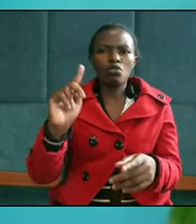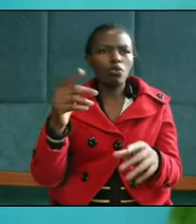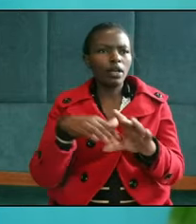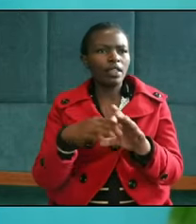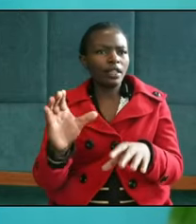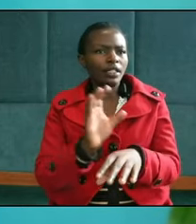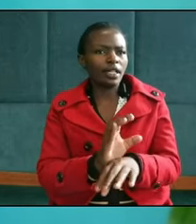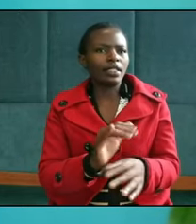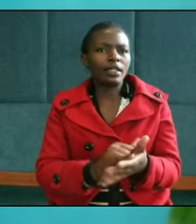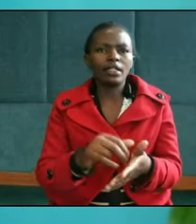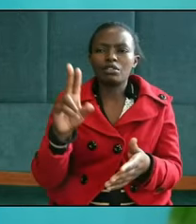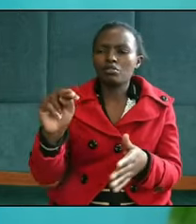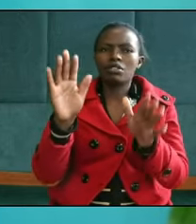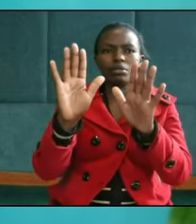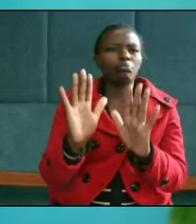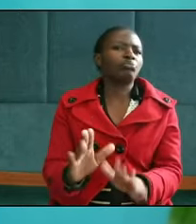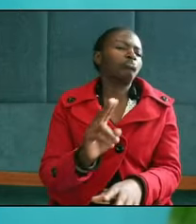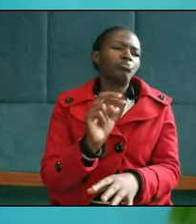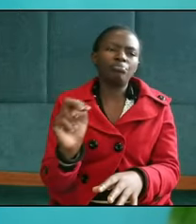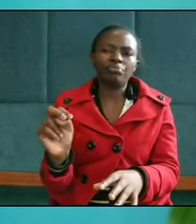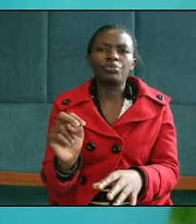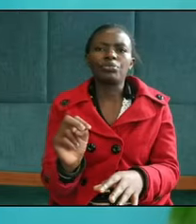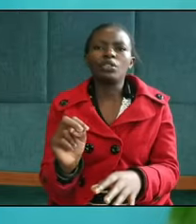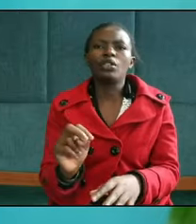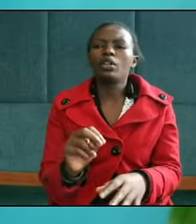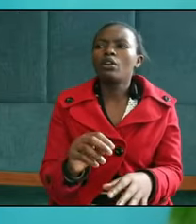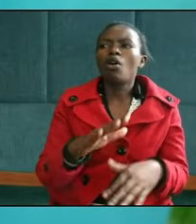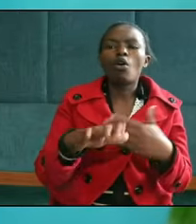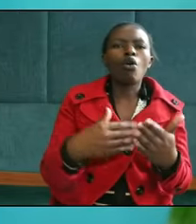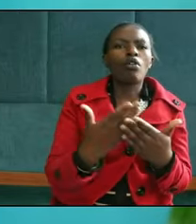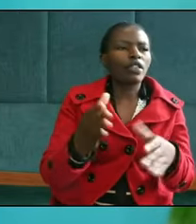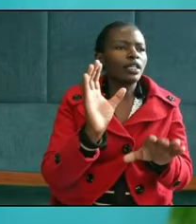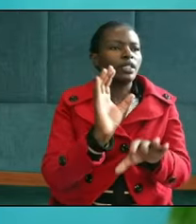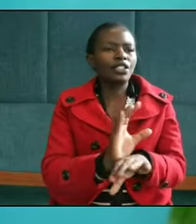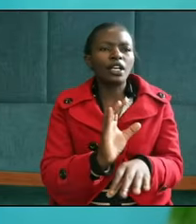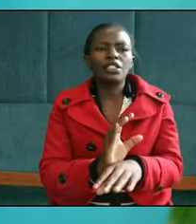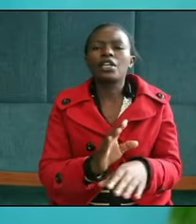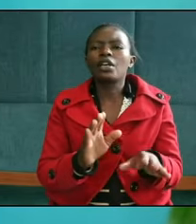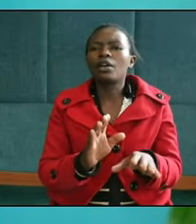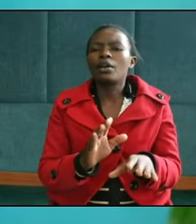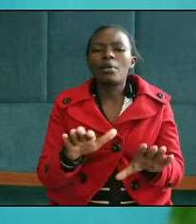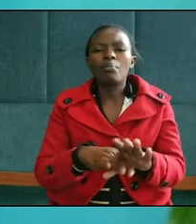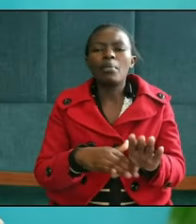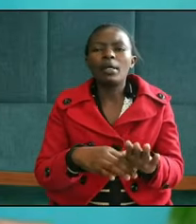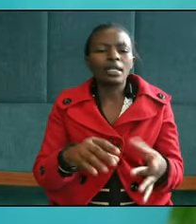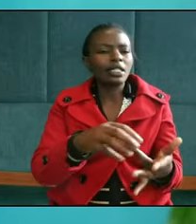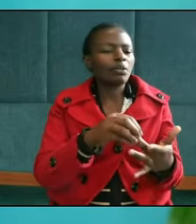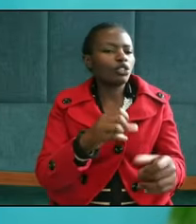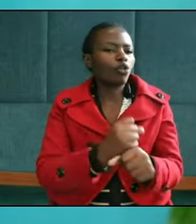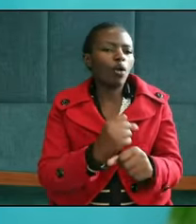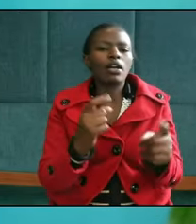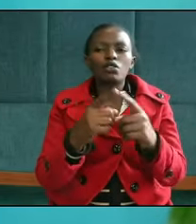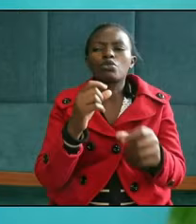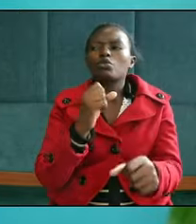not important. There is no one in the church. Everyone in the church of God has a special work to do.